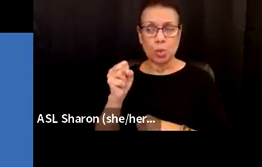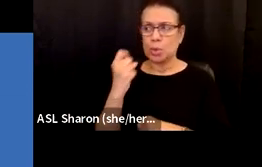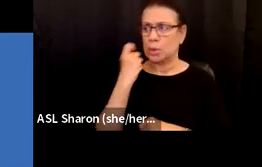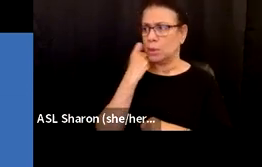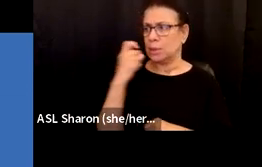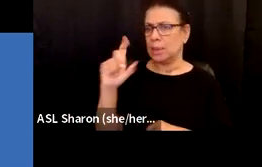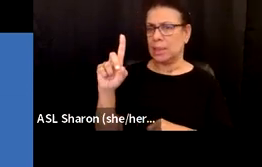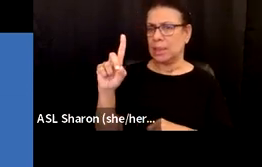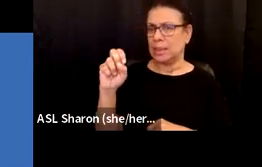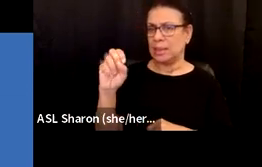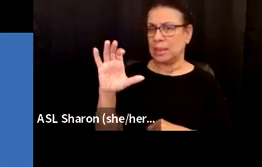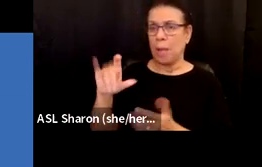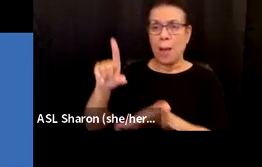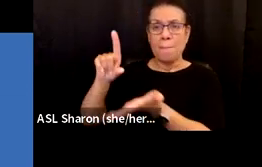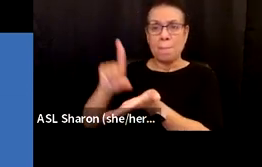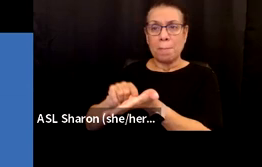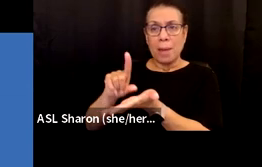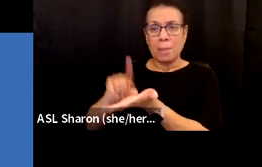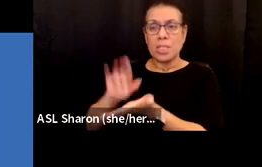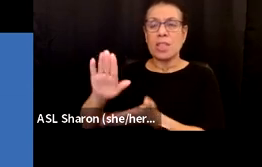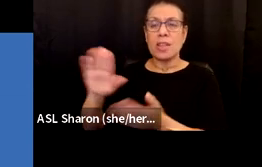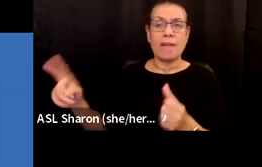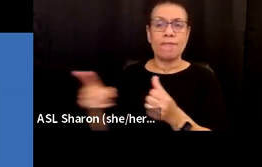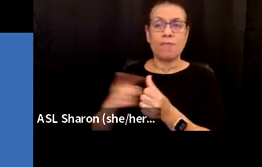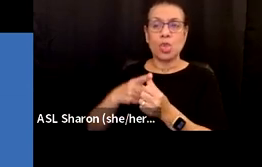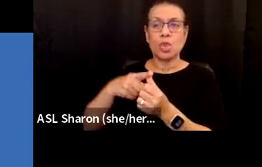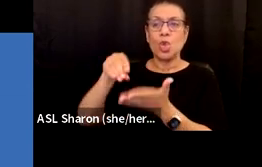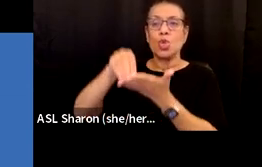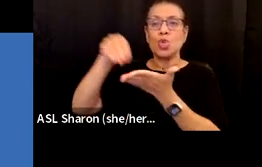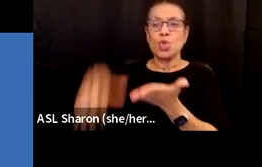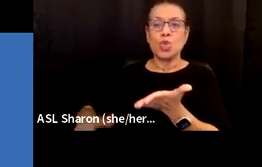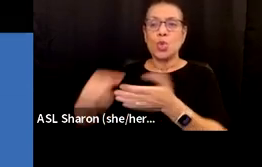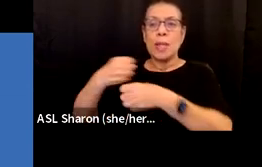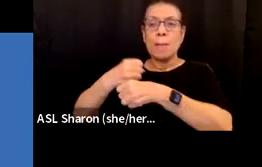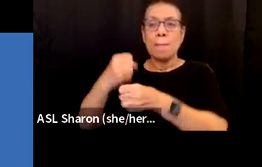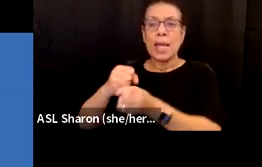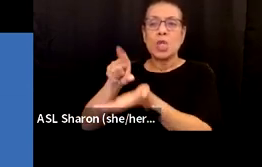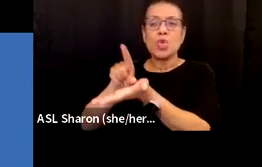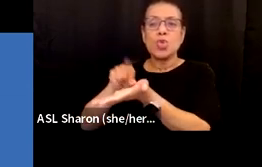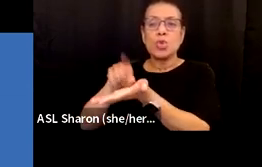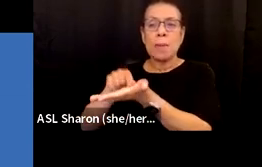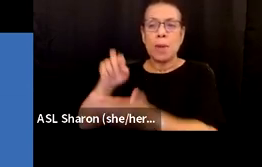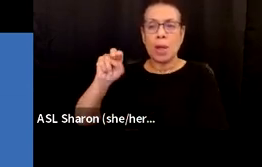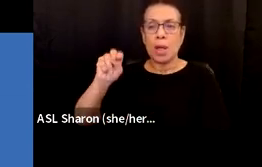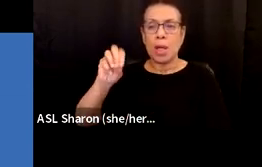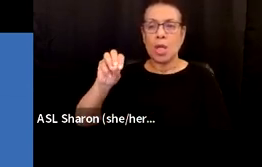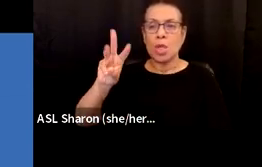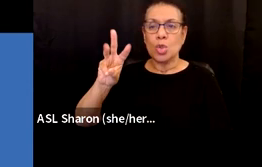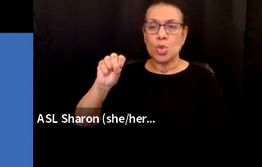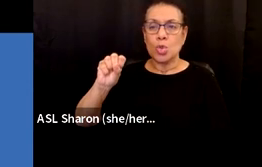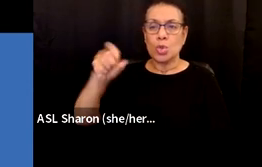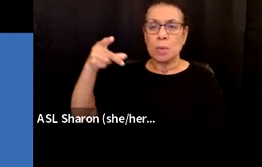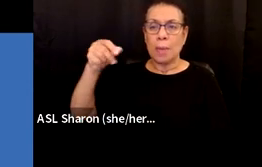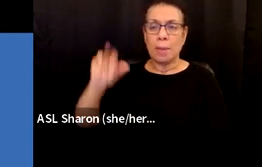they published their very first student-made newspaper much of the newspaper written by